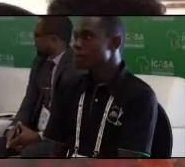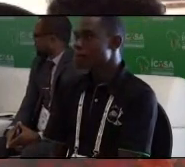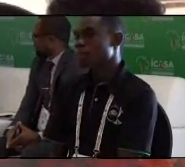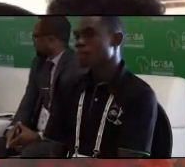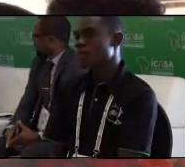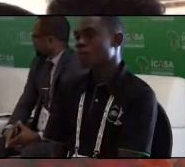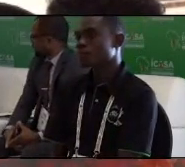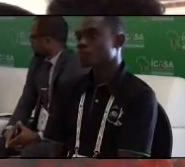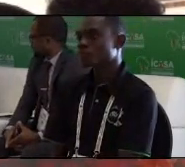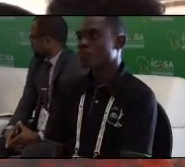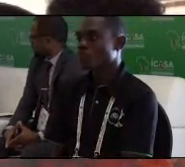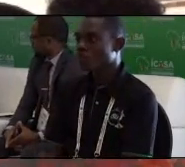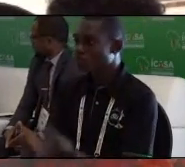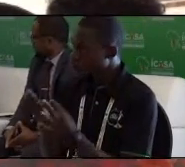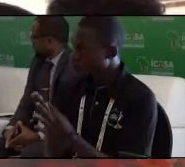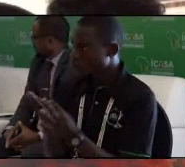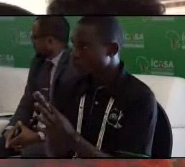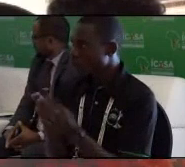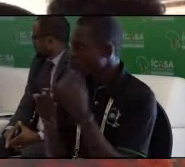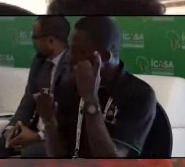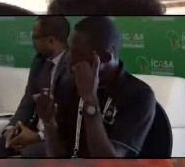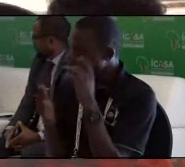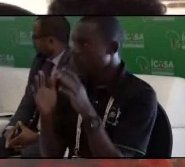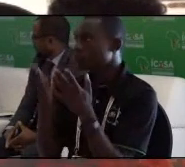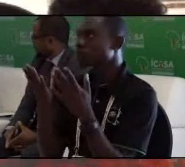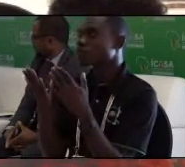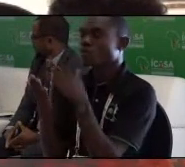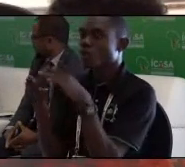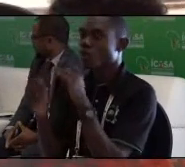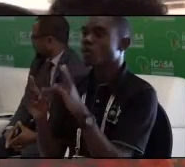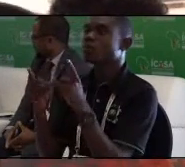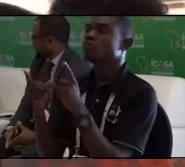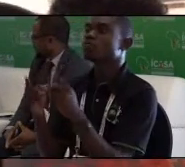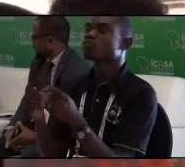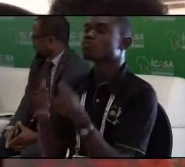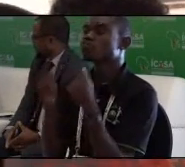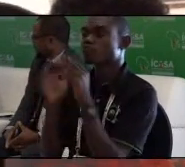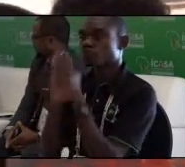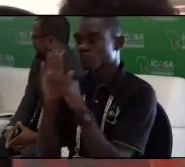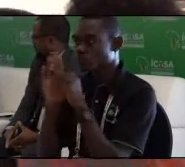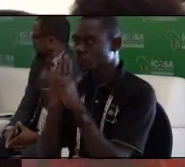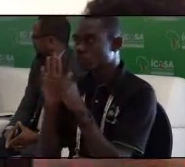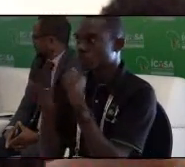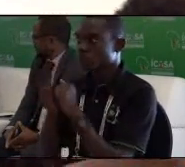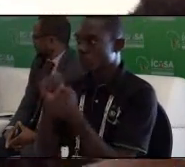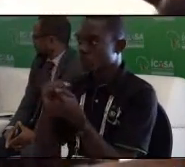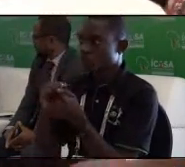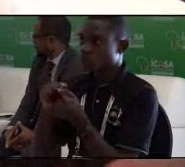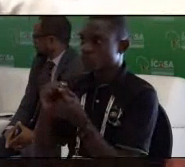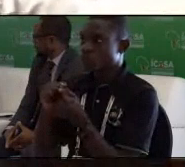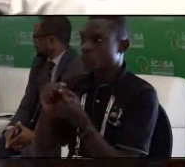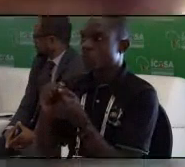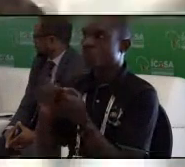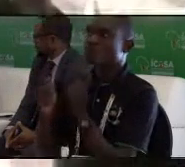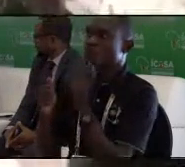Mr. Tassi, from the Uganda perspective, what do you want to add with regards to overcoming policy and also specifically regulatory